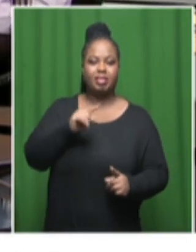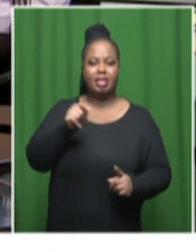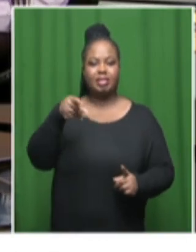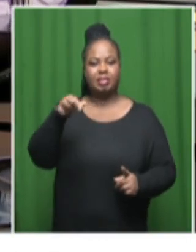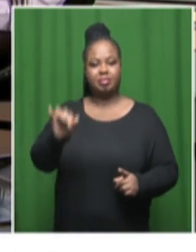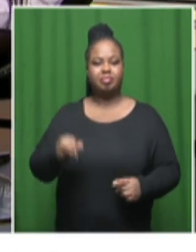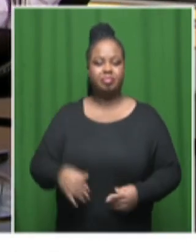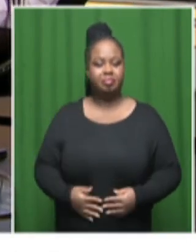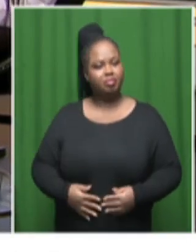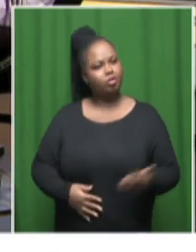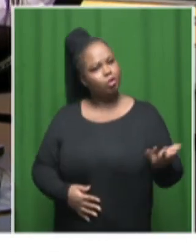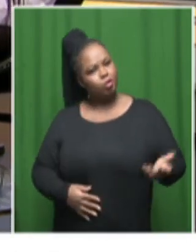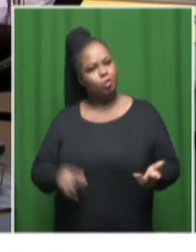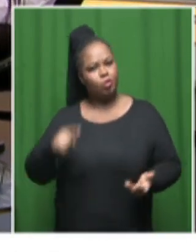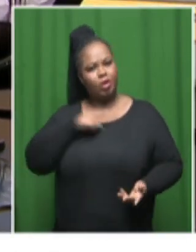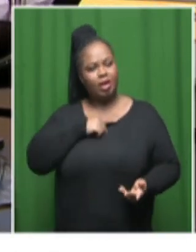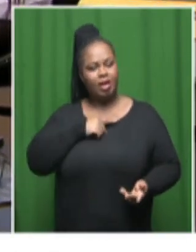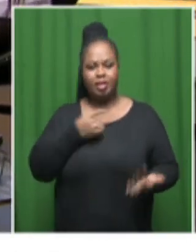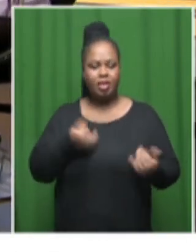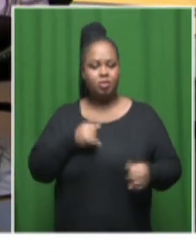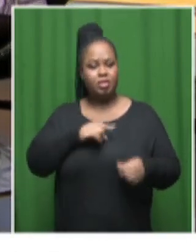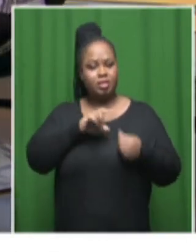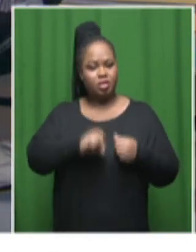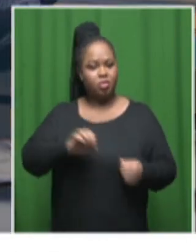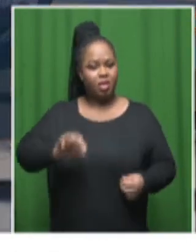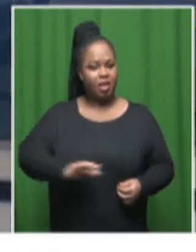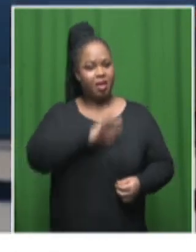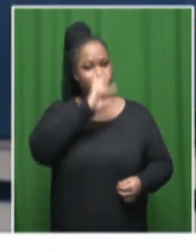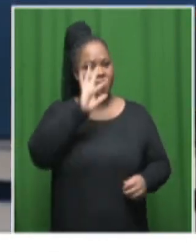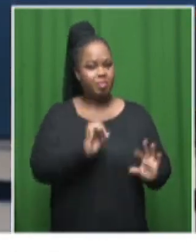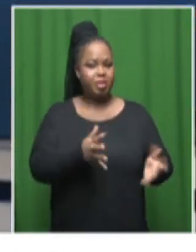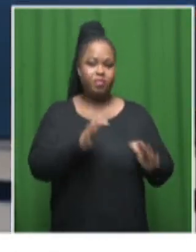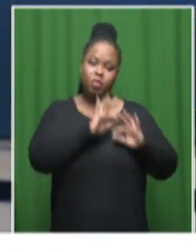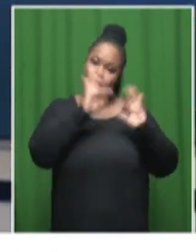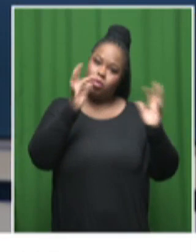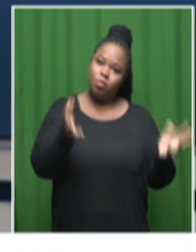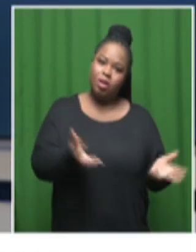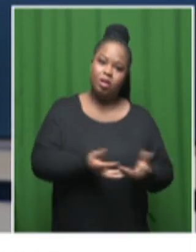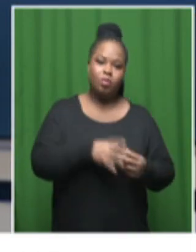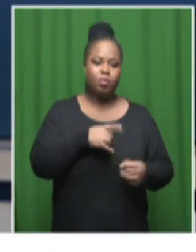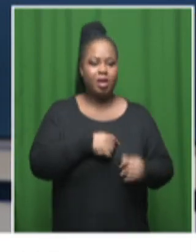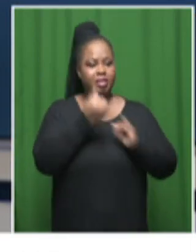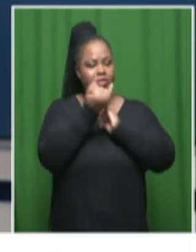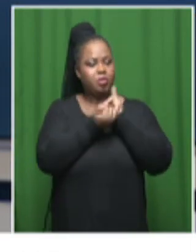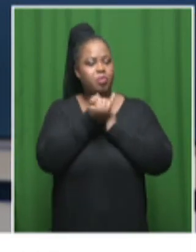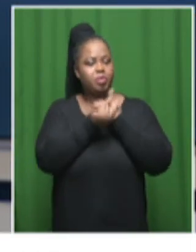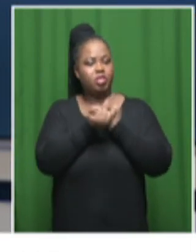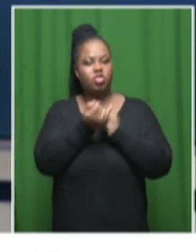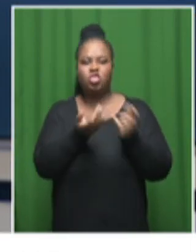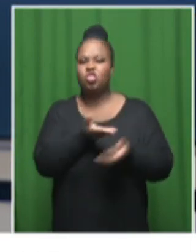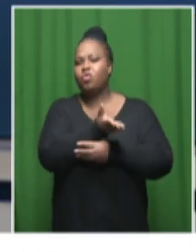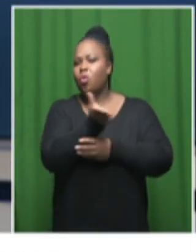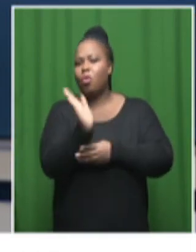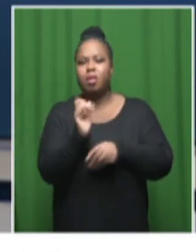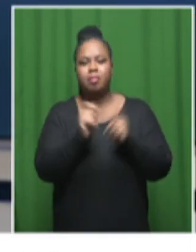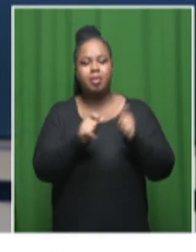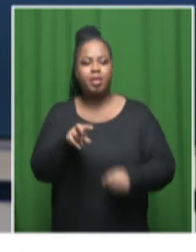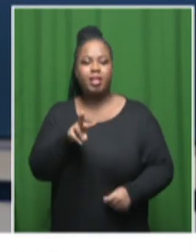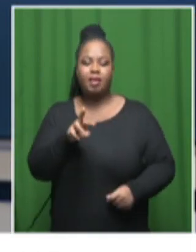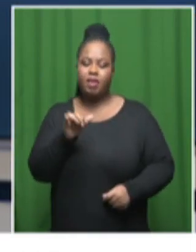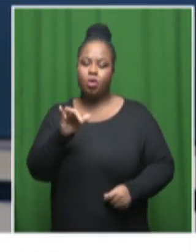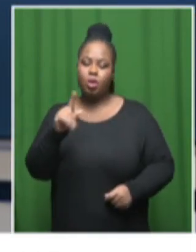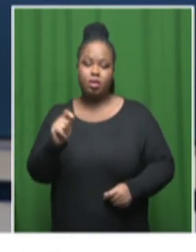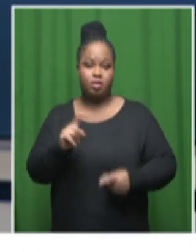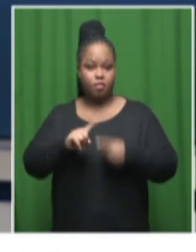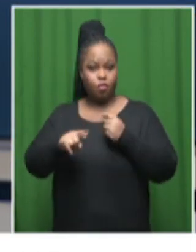that it's not just about South Africa, it's about the whole world. And you're saying it is a competition that was opened up to everyone, and Violet from the